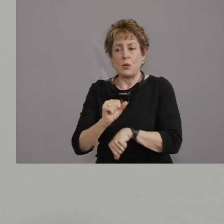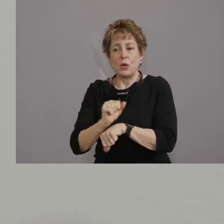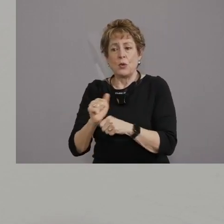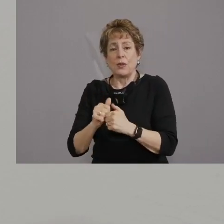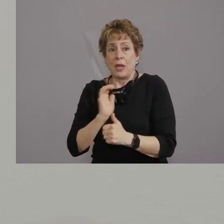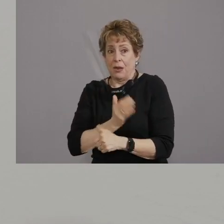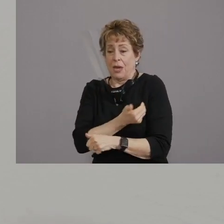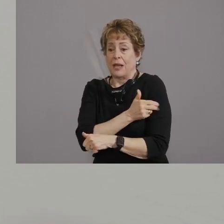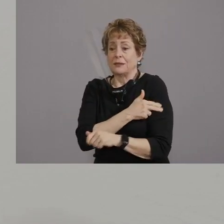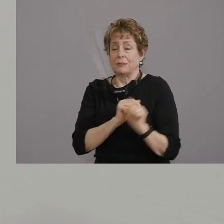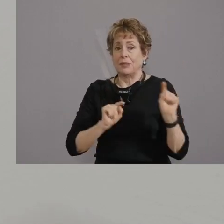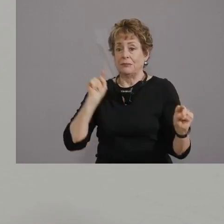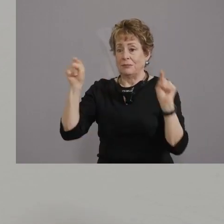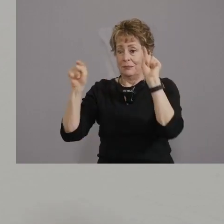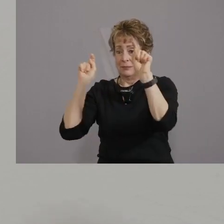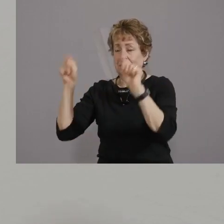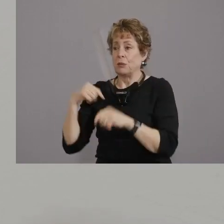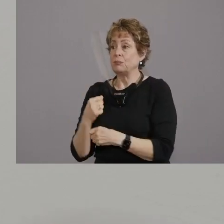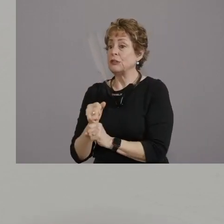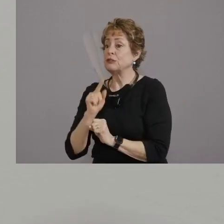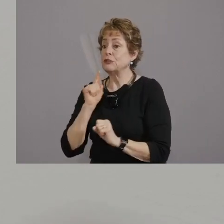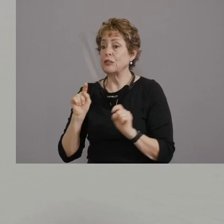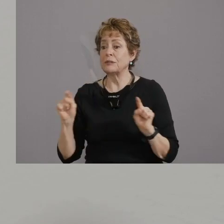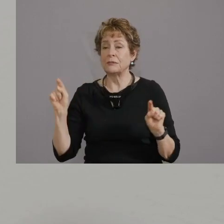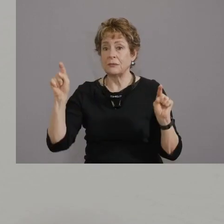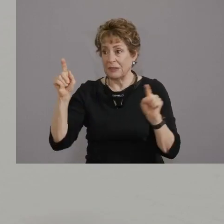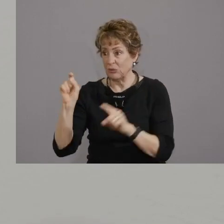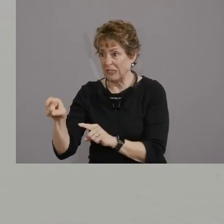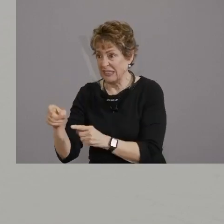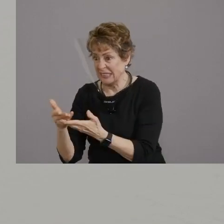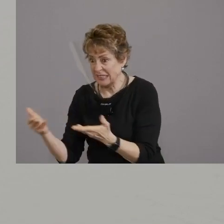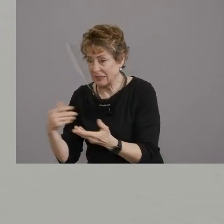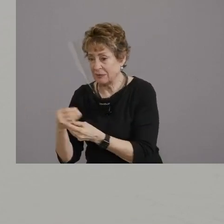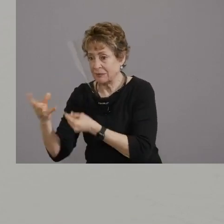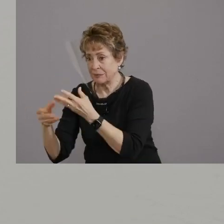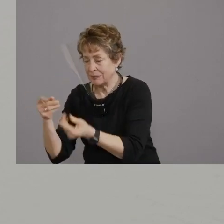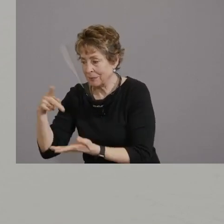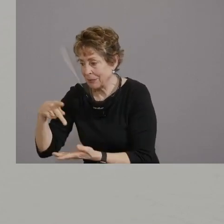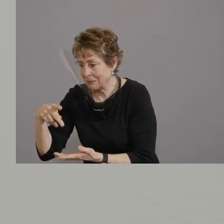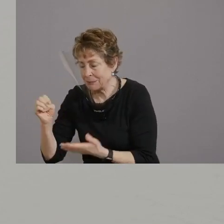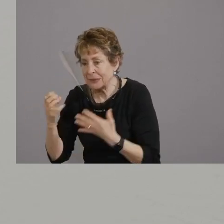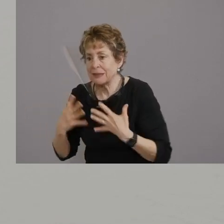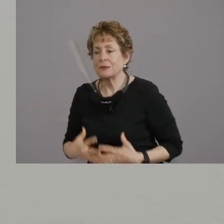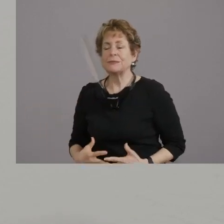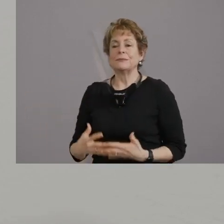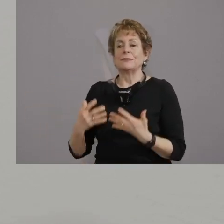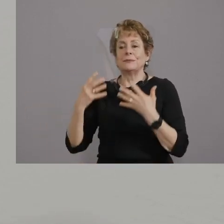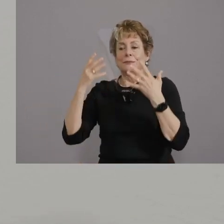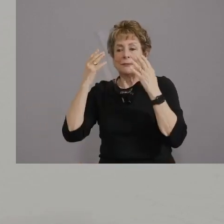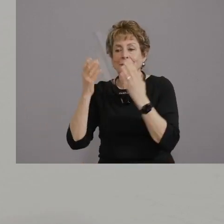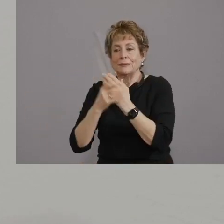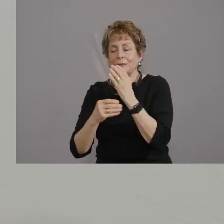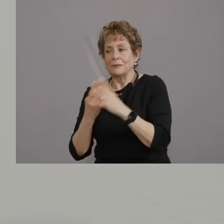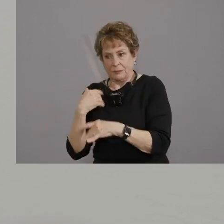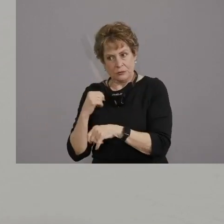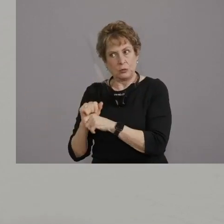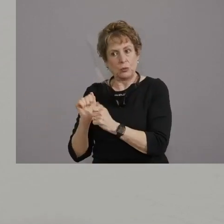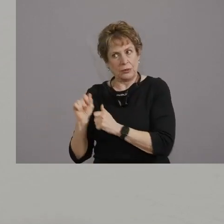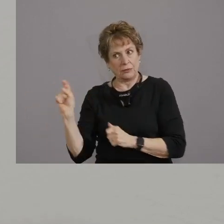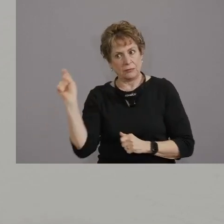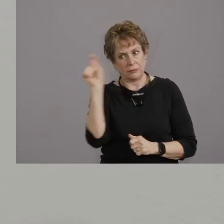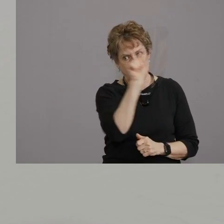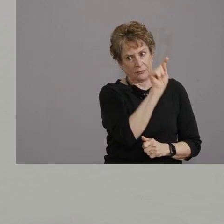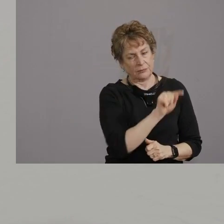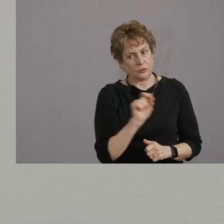some of that additional staffing. So we have been working on that with them. I think while we understand